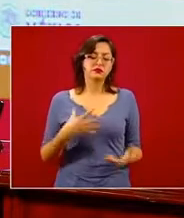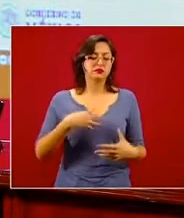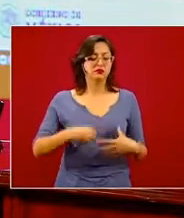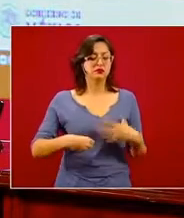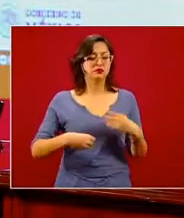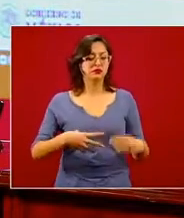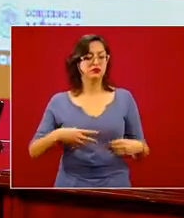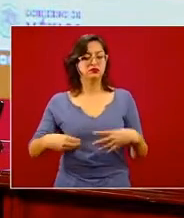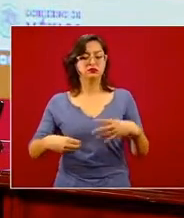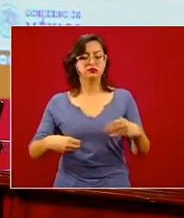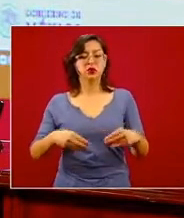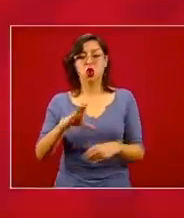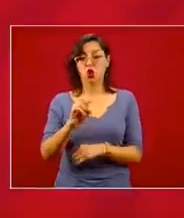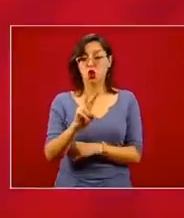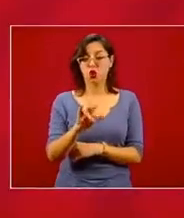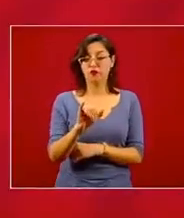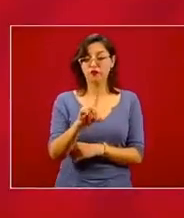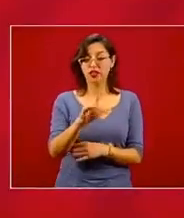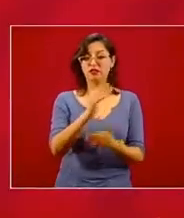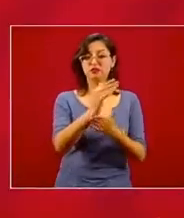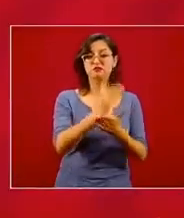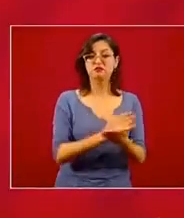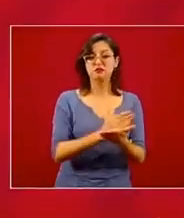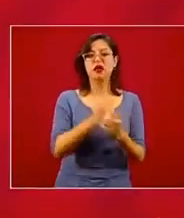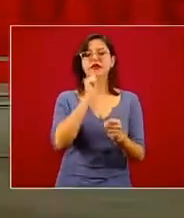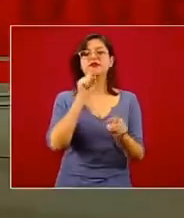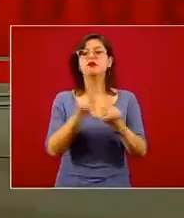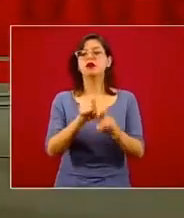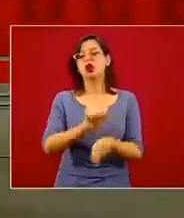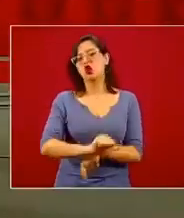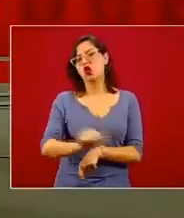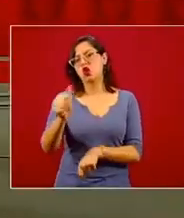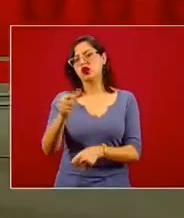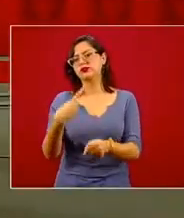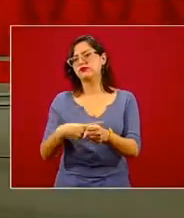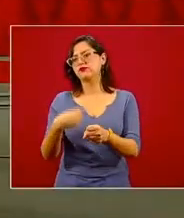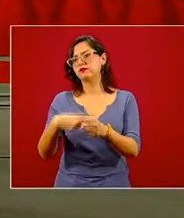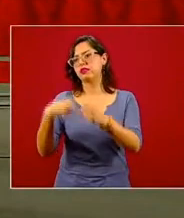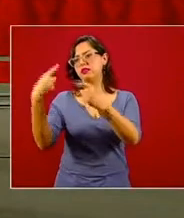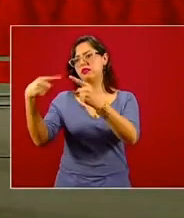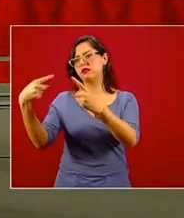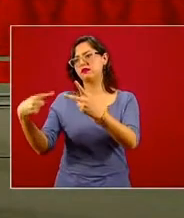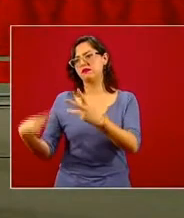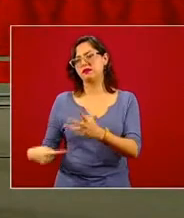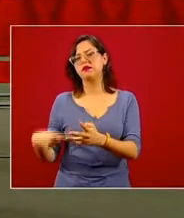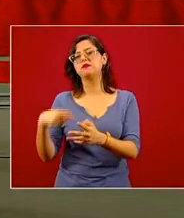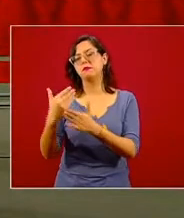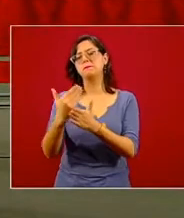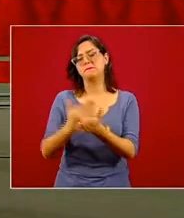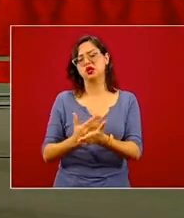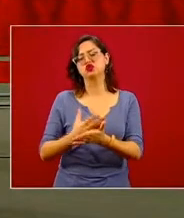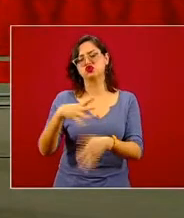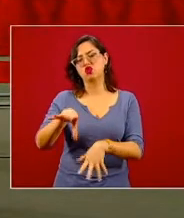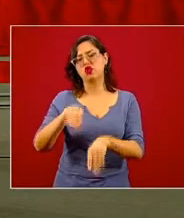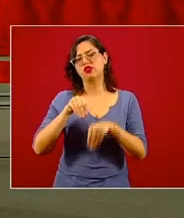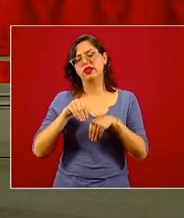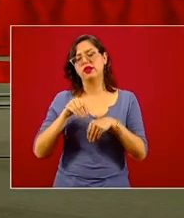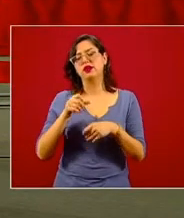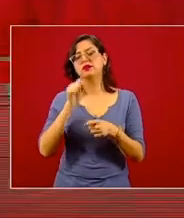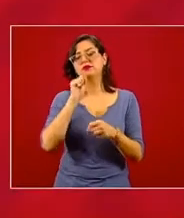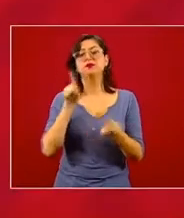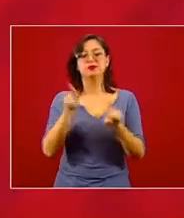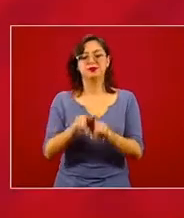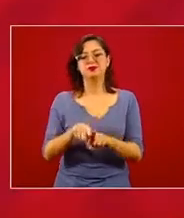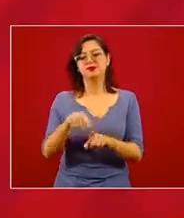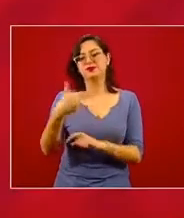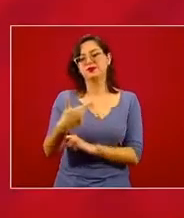And this has happened because we have diminished social interaction. And in this way, we're not just diminishing